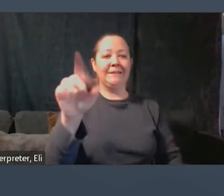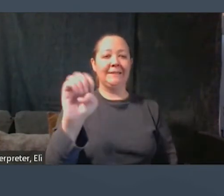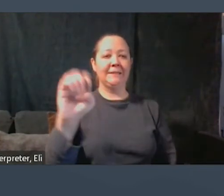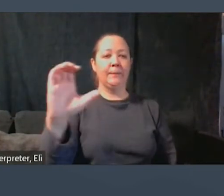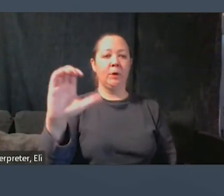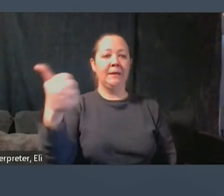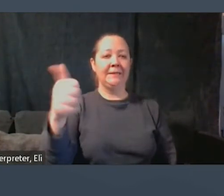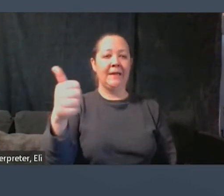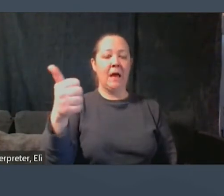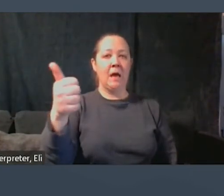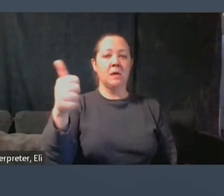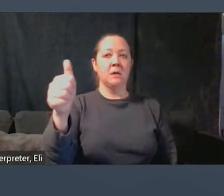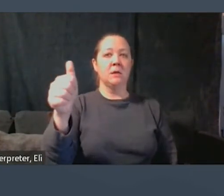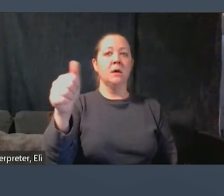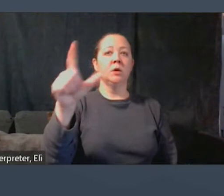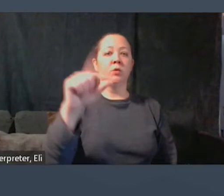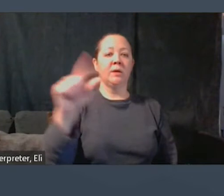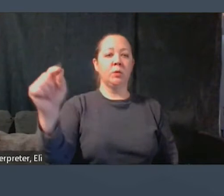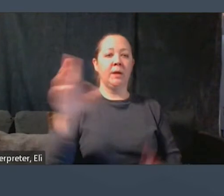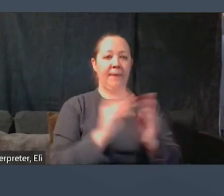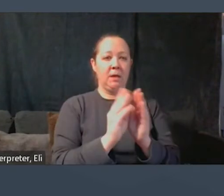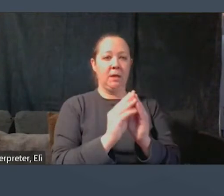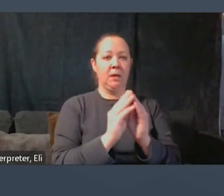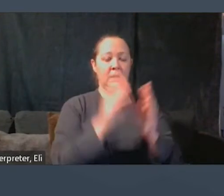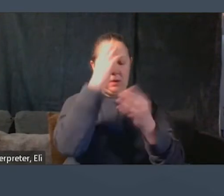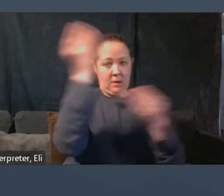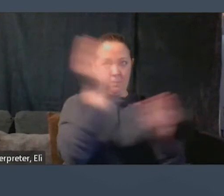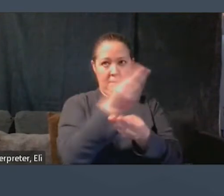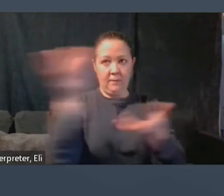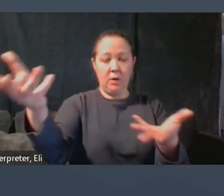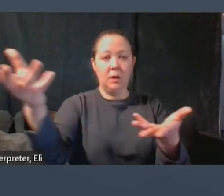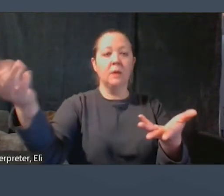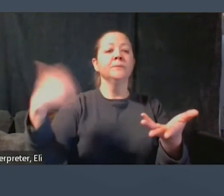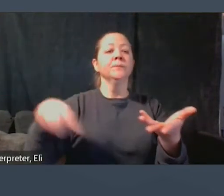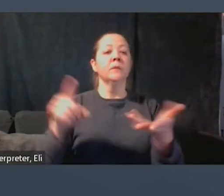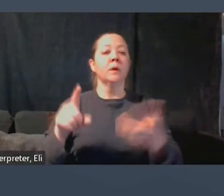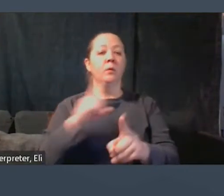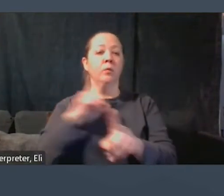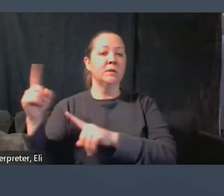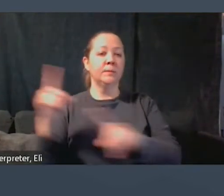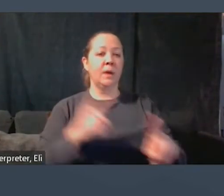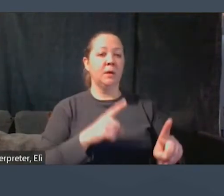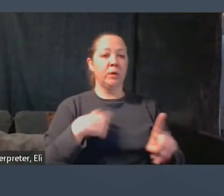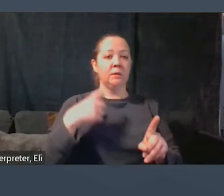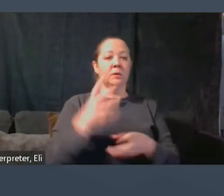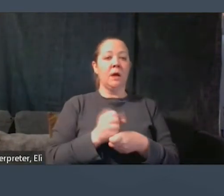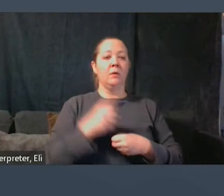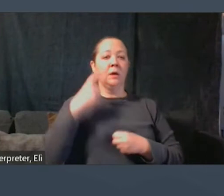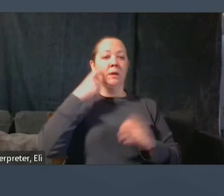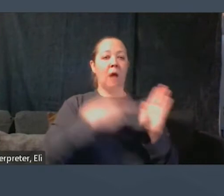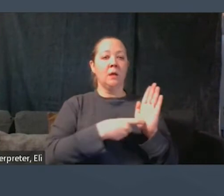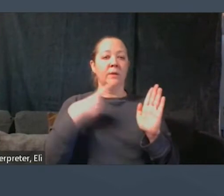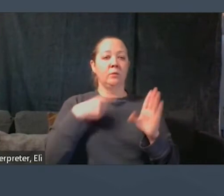informing them of the request to continuation. In response, we received two acknowledgments of receipt, but there was